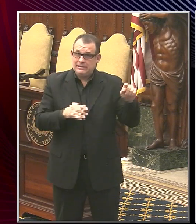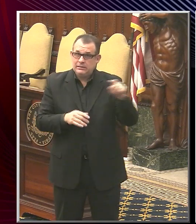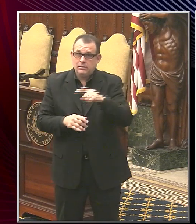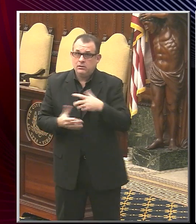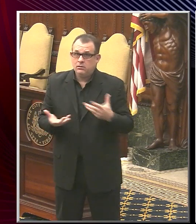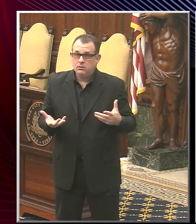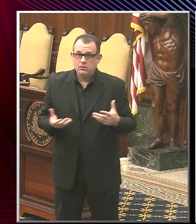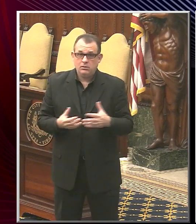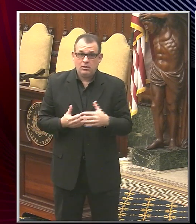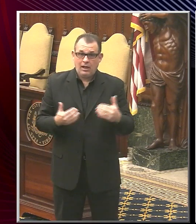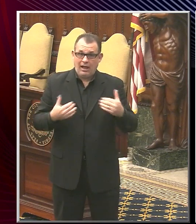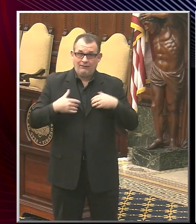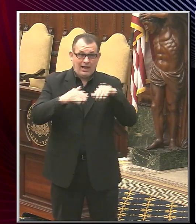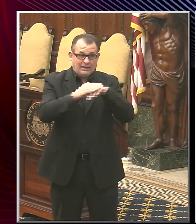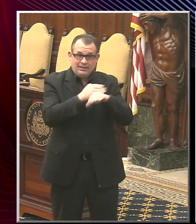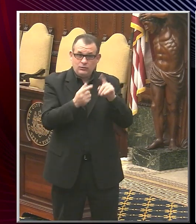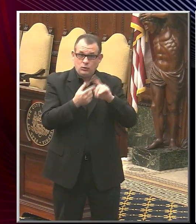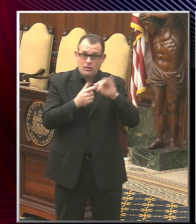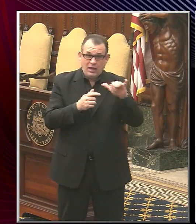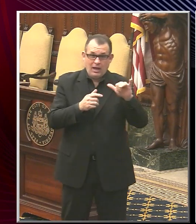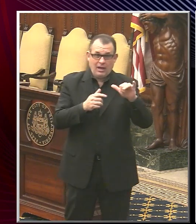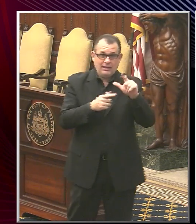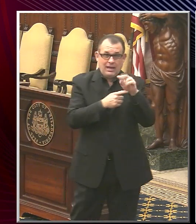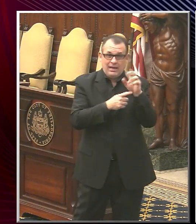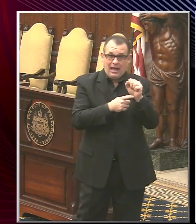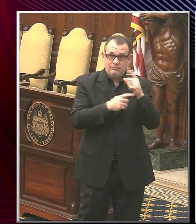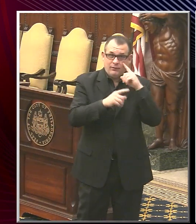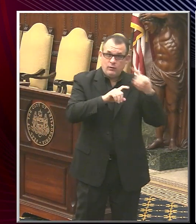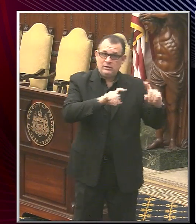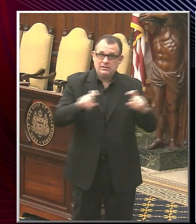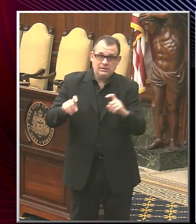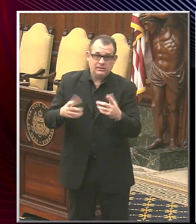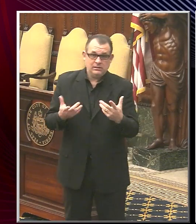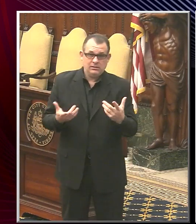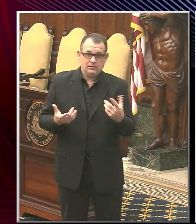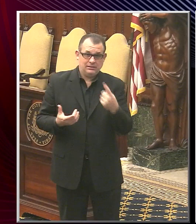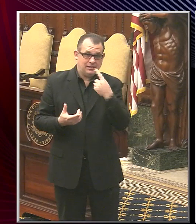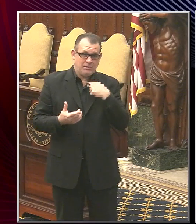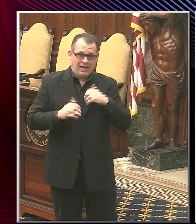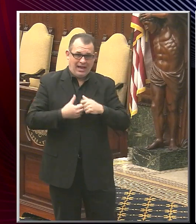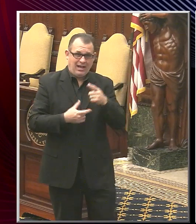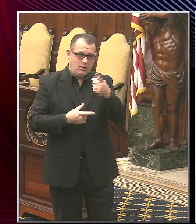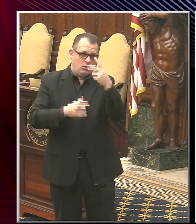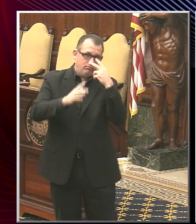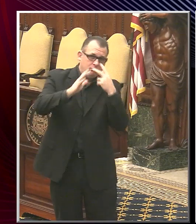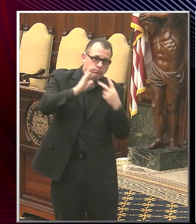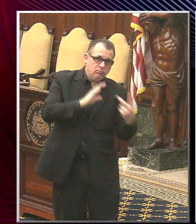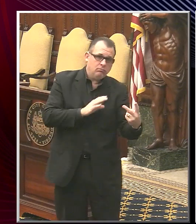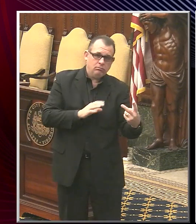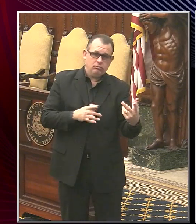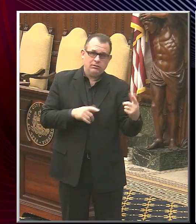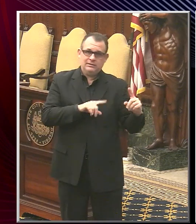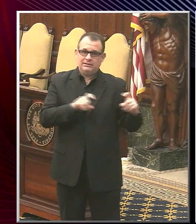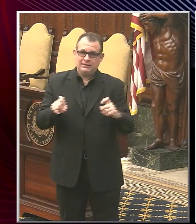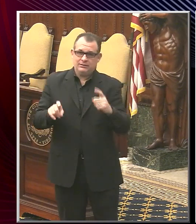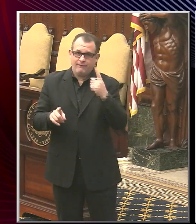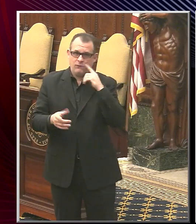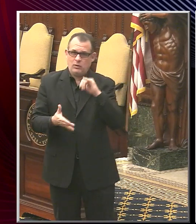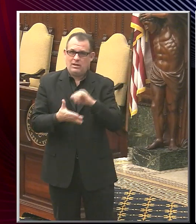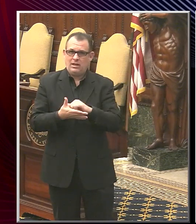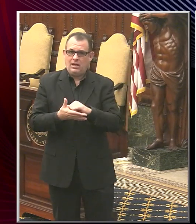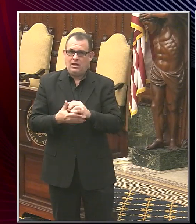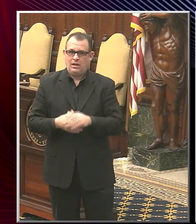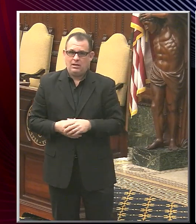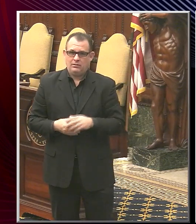has access to that could be testing, and tell me how you see the testing for that